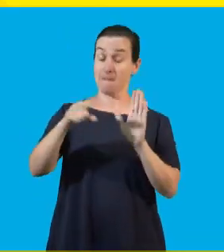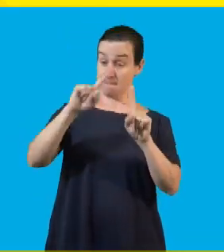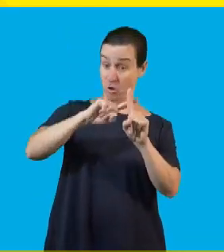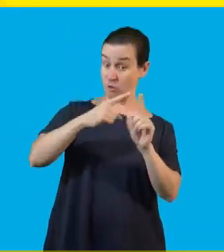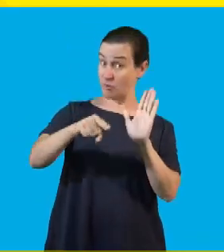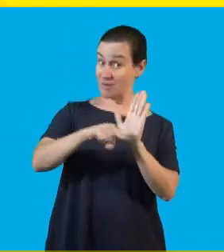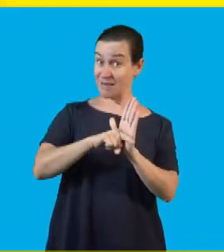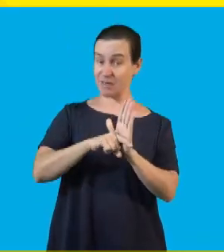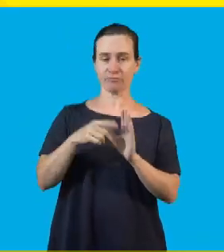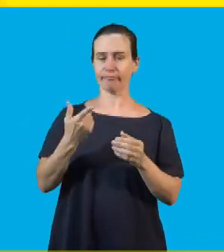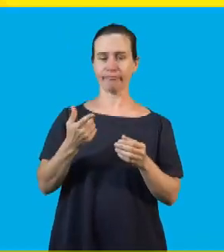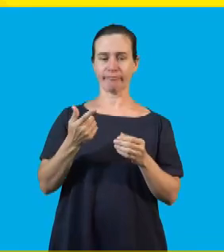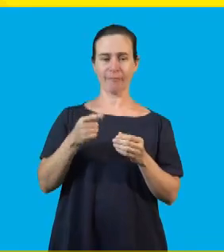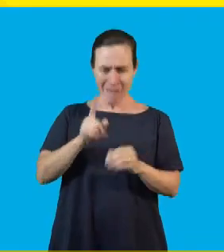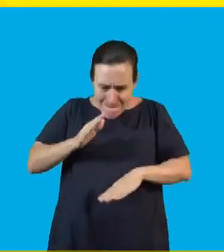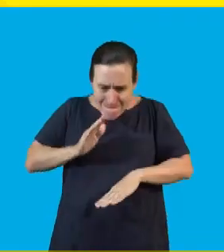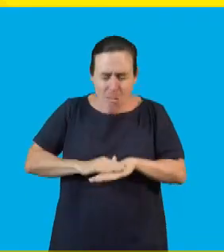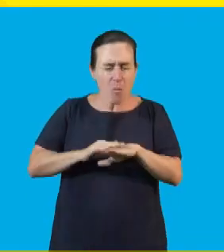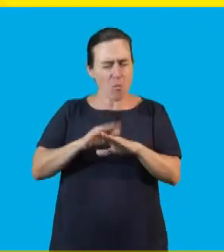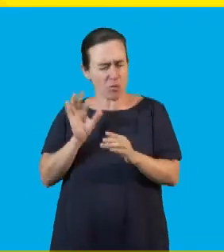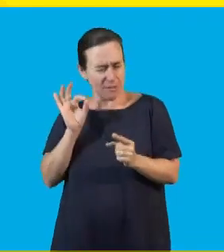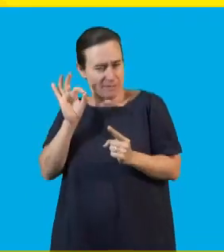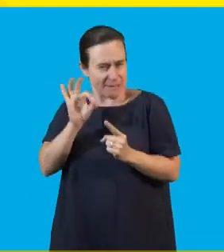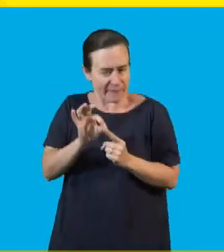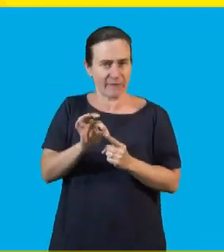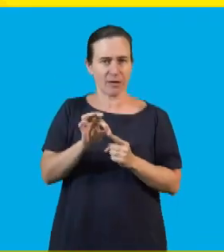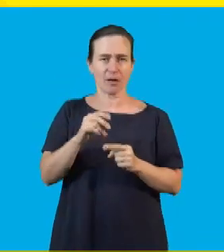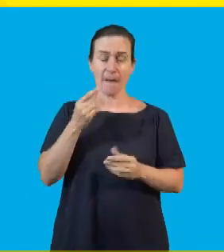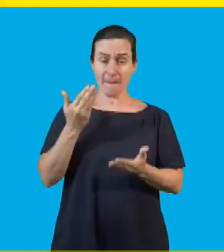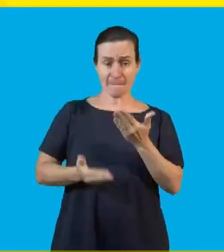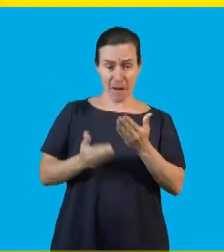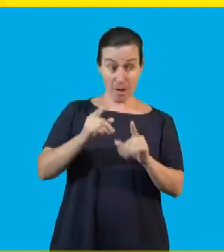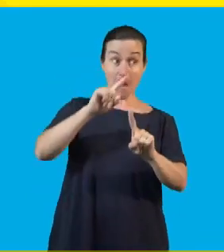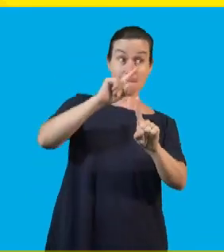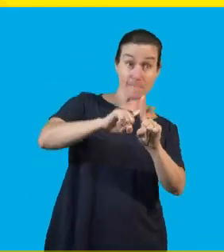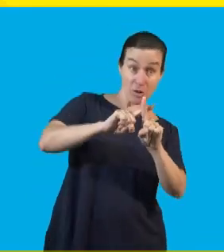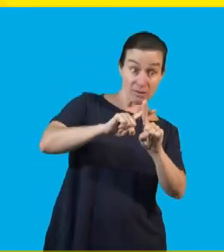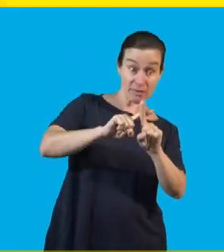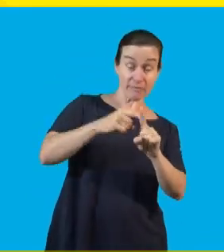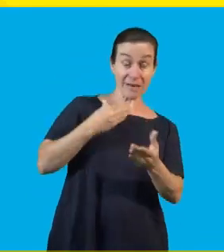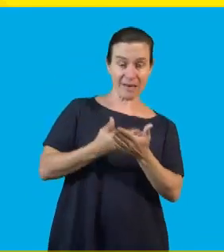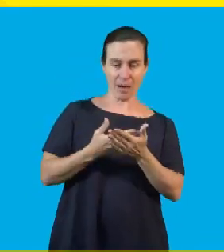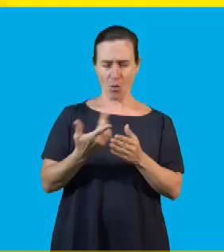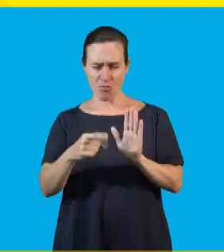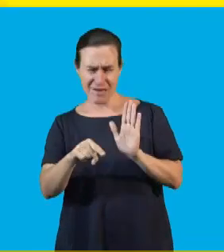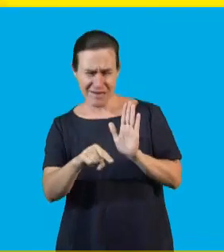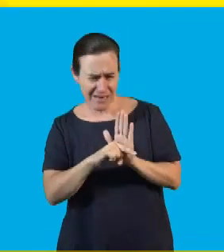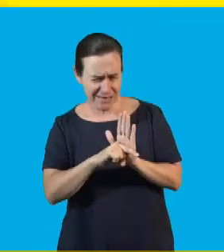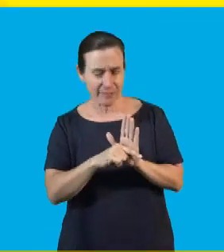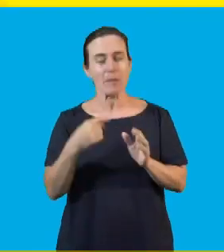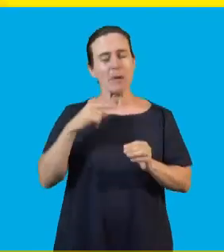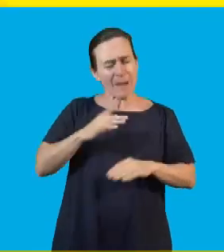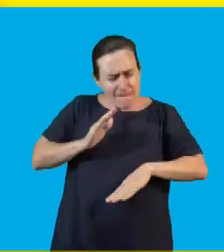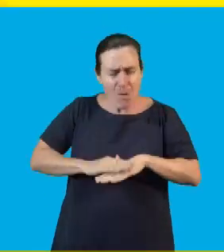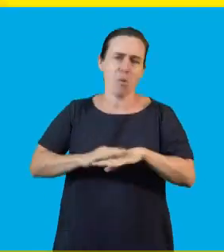marks. Positive or negative is not strong enough. You must be more specific. They might help guide you in the right direction, but they will not